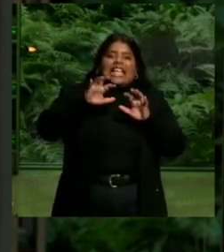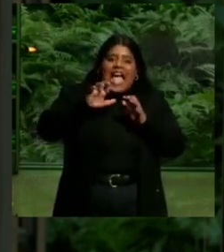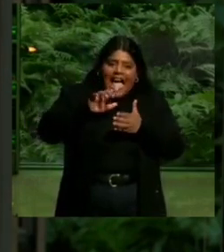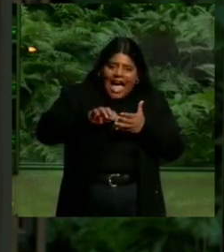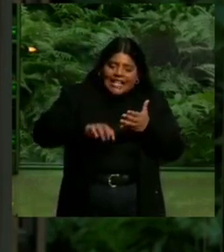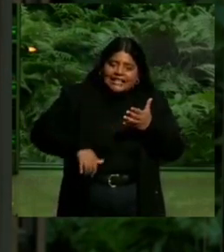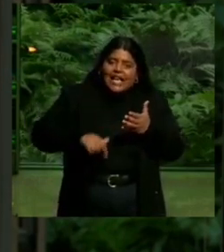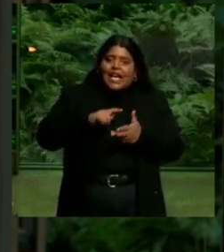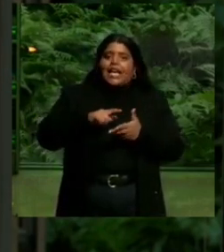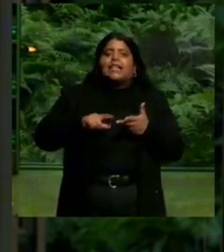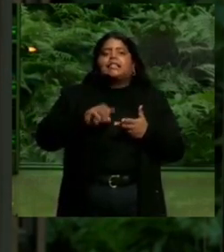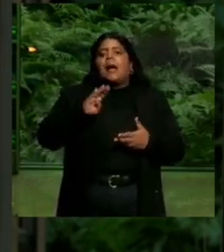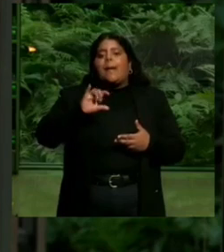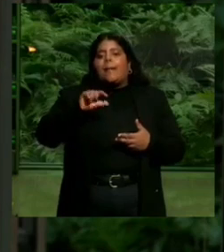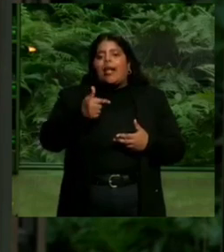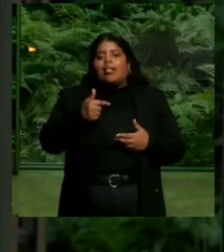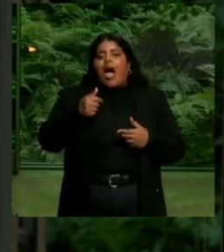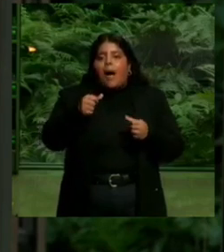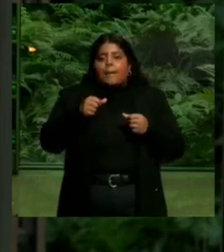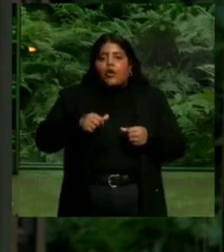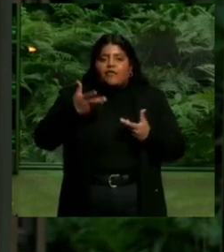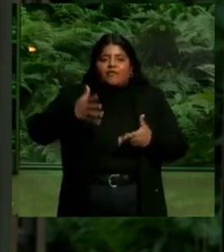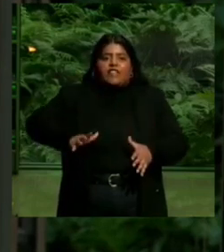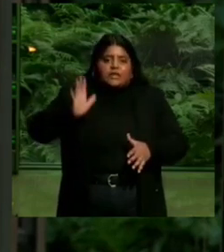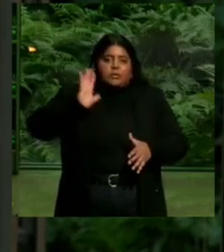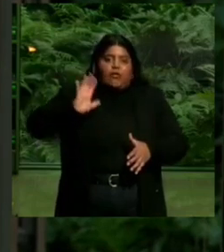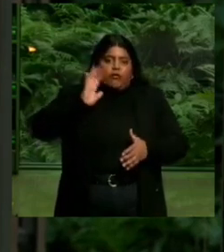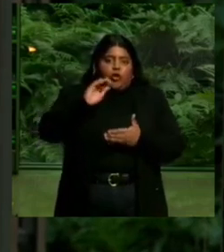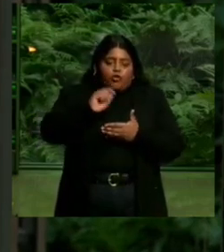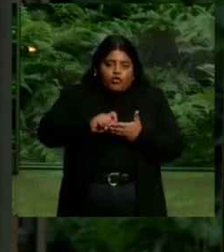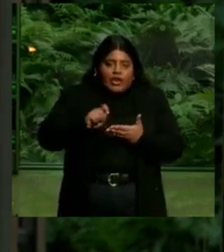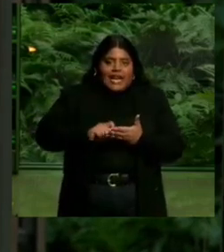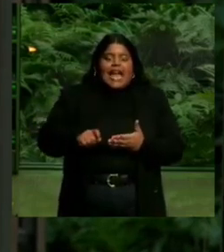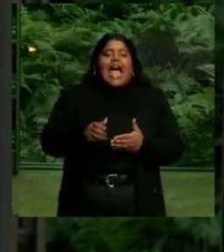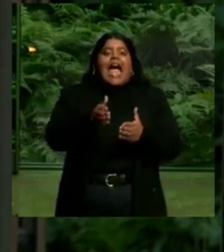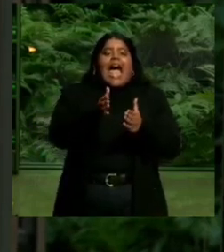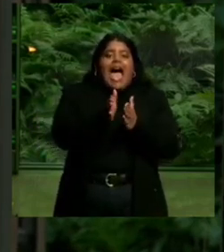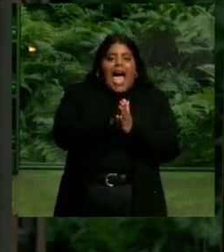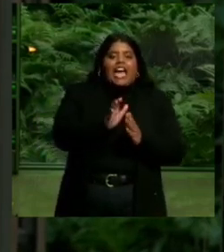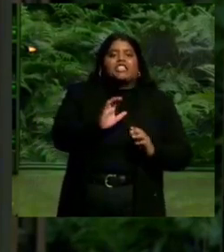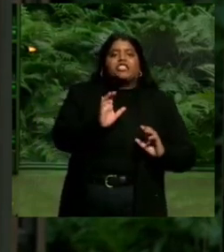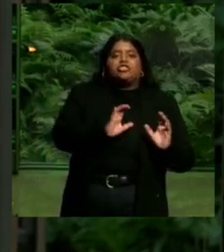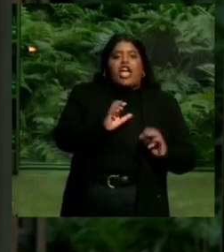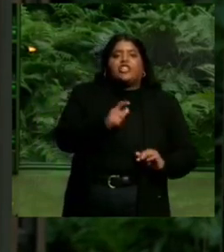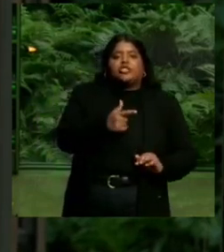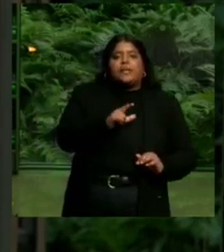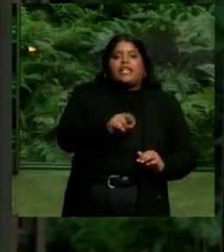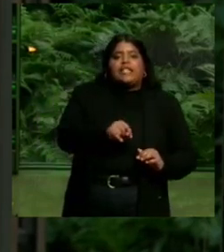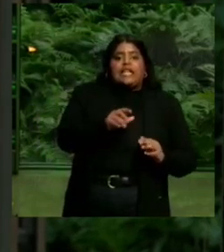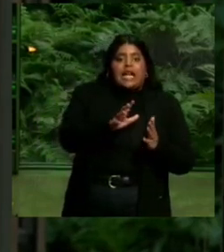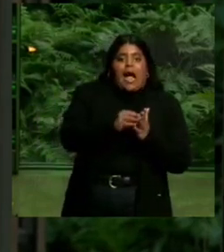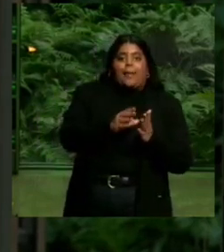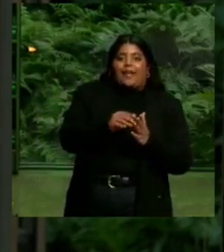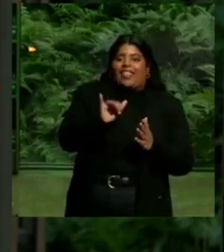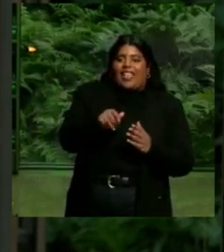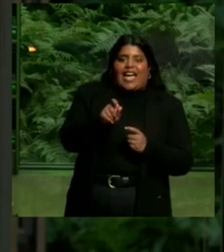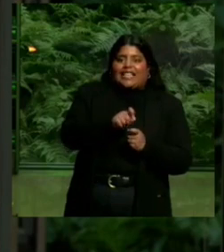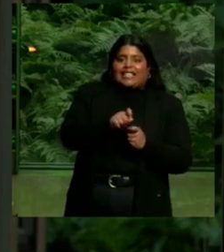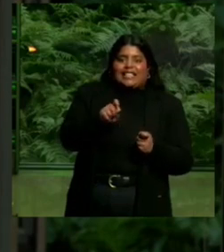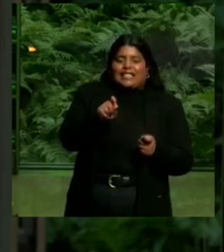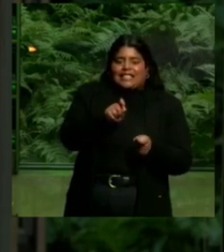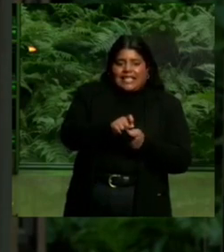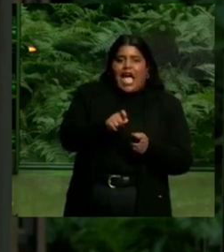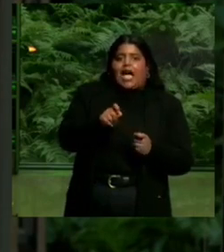written, and ask ChatGPT to follow the exact specific style that you've used in the past. And that will make it a lot more personalized, and it